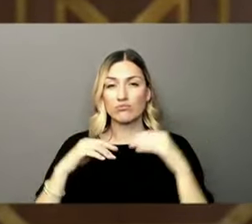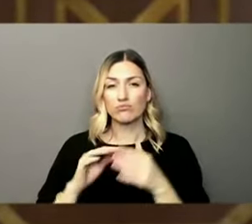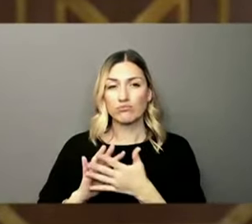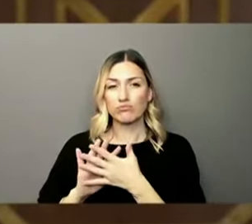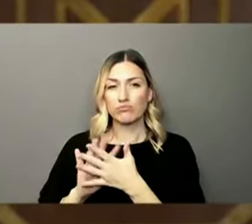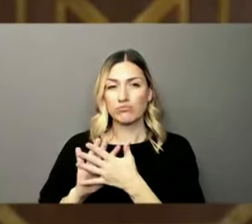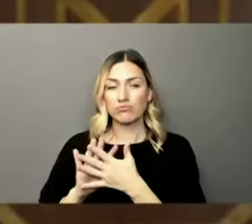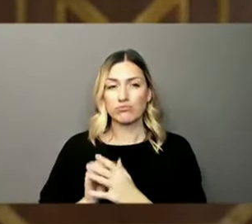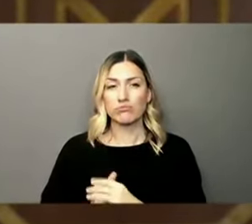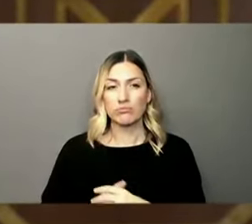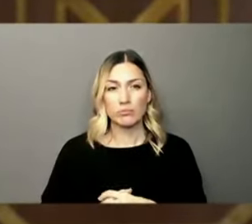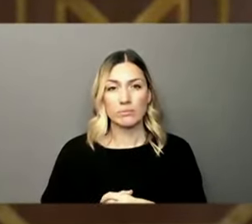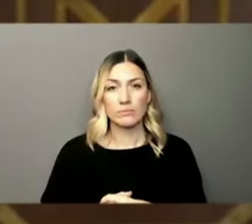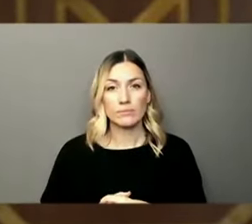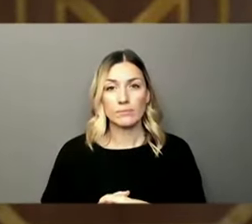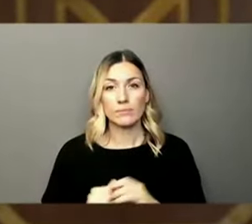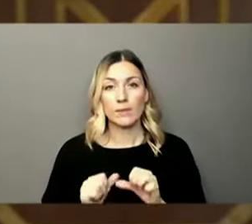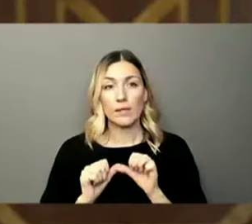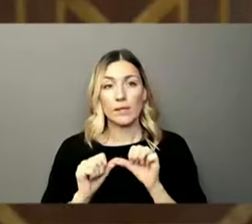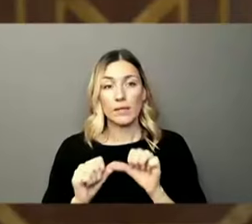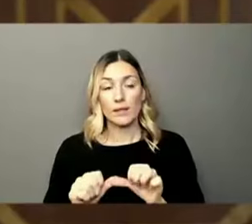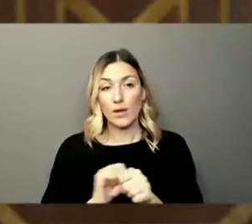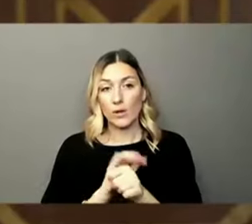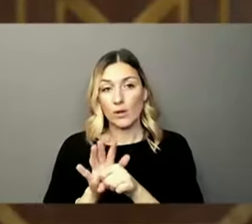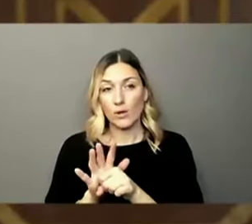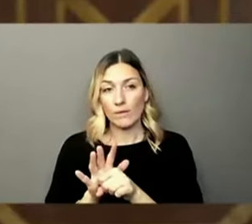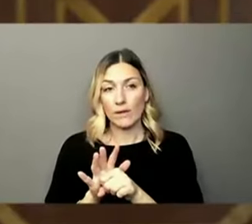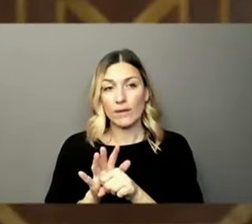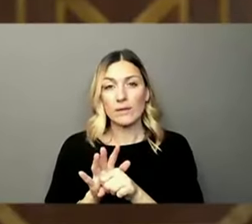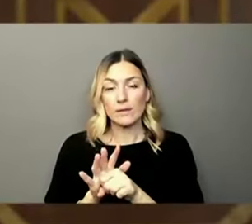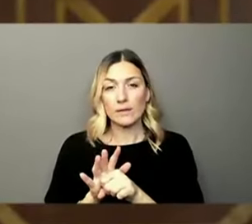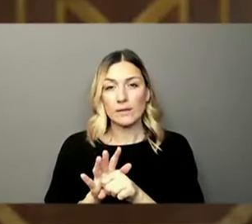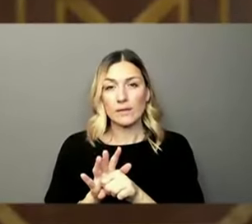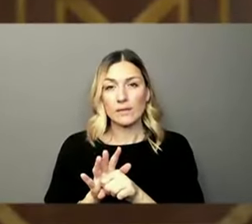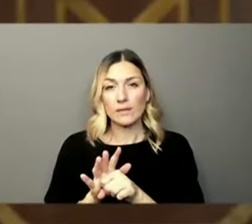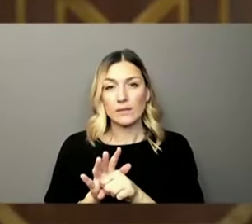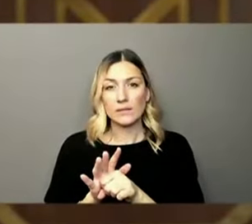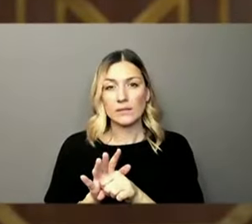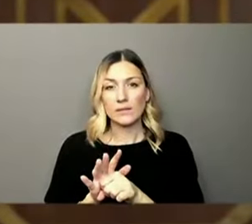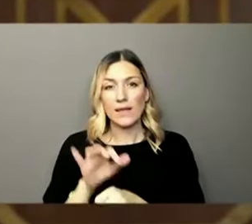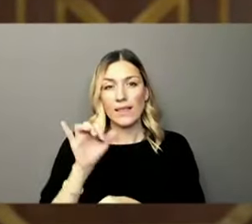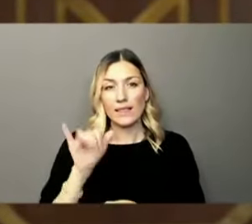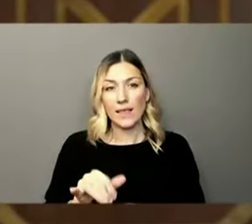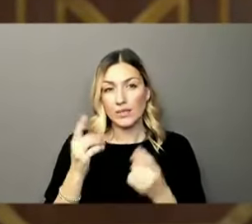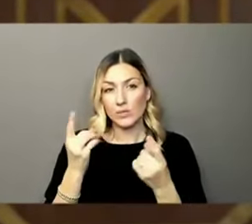we're doing for long COVID? We're doing trials for long COVID at snail speed. This is what we're doing.